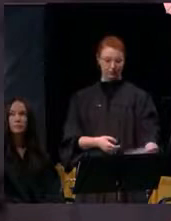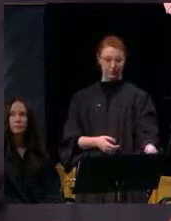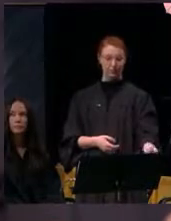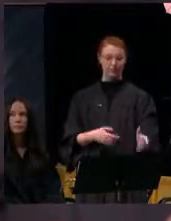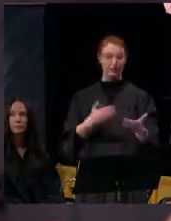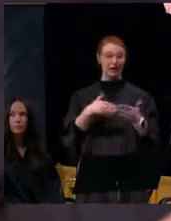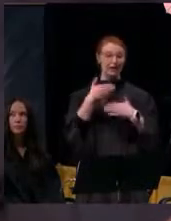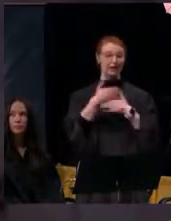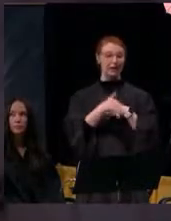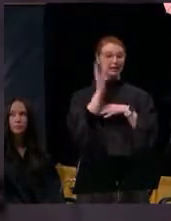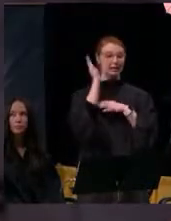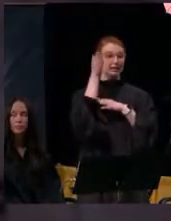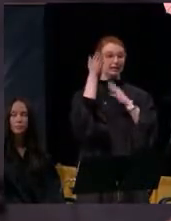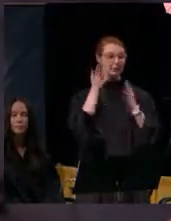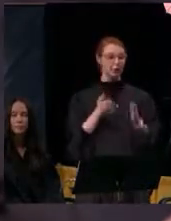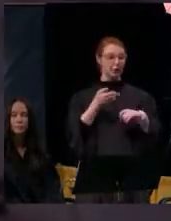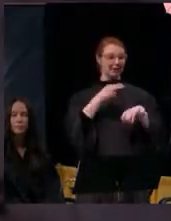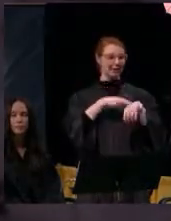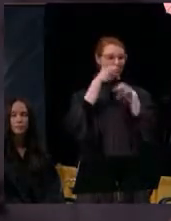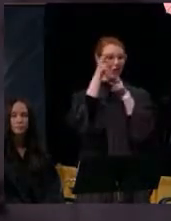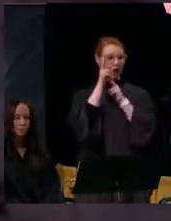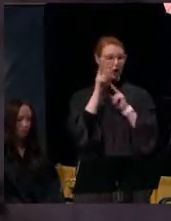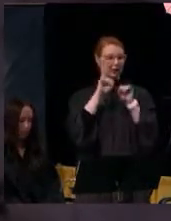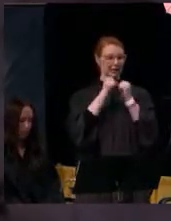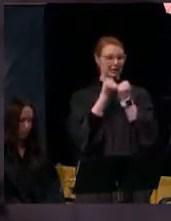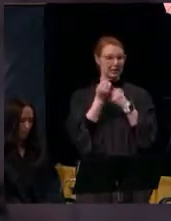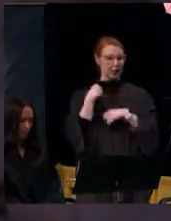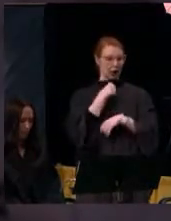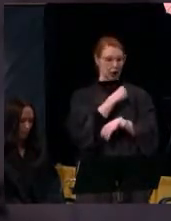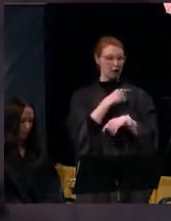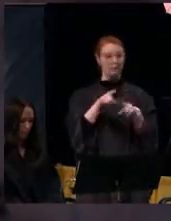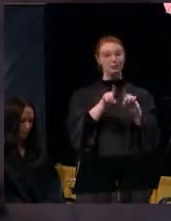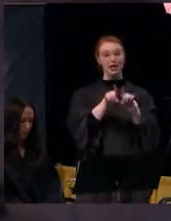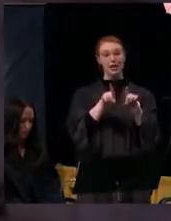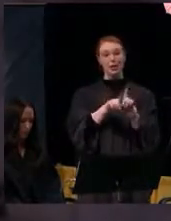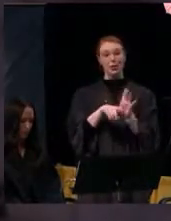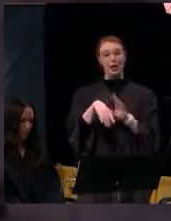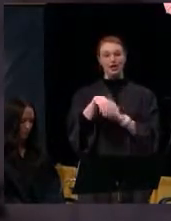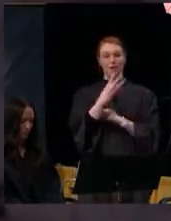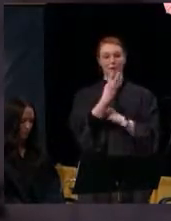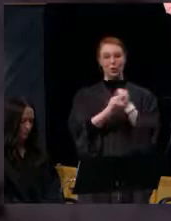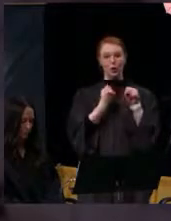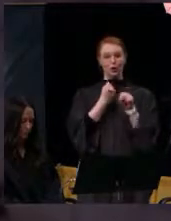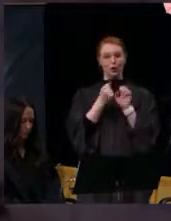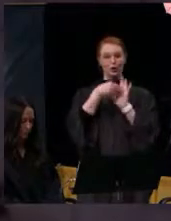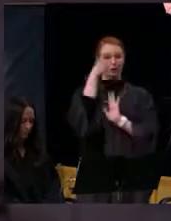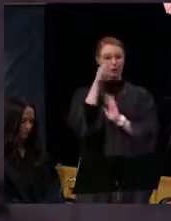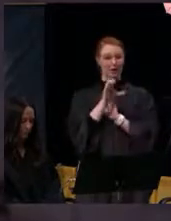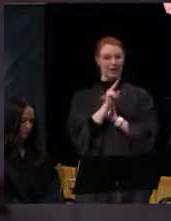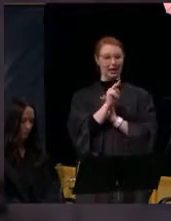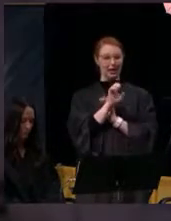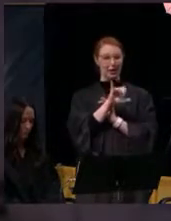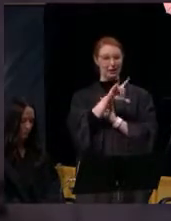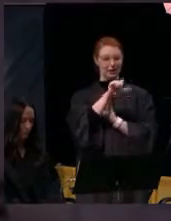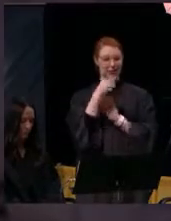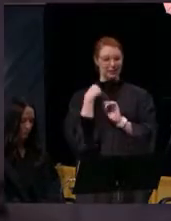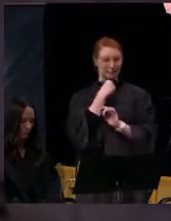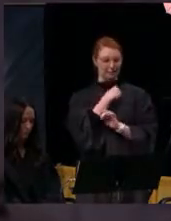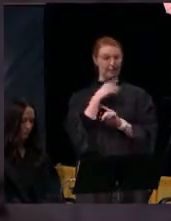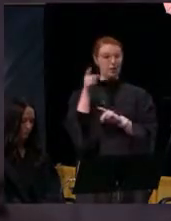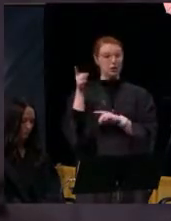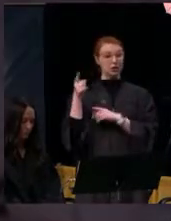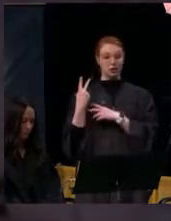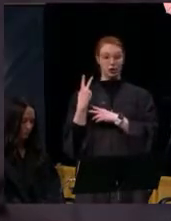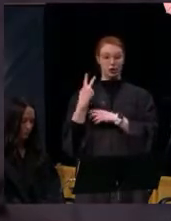Our next speaker is a National Honor Society officer, as well as a four-year student council member. She was a two-time captain of both the